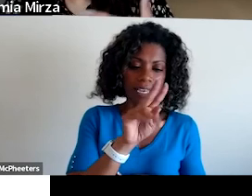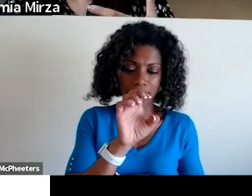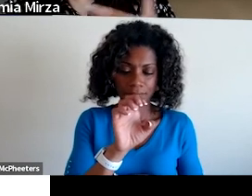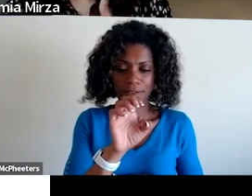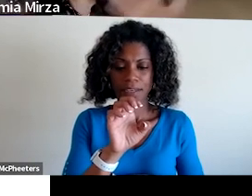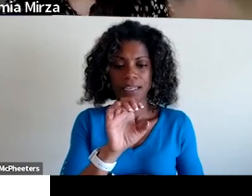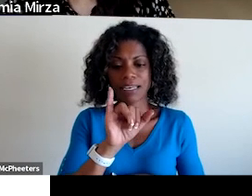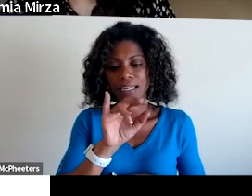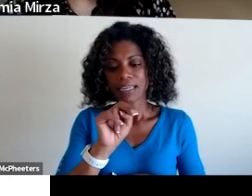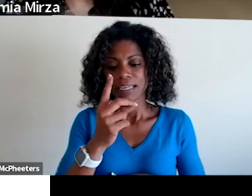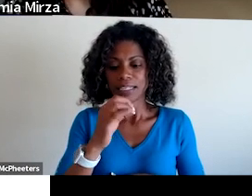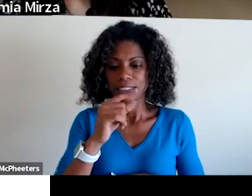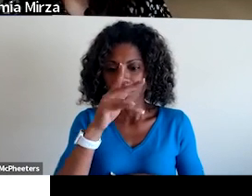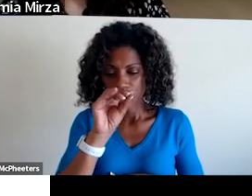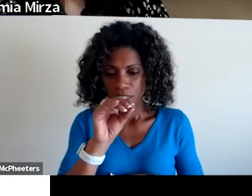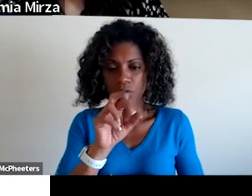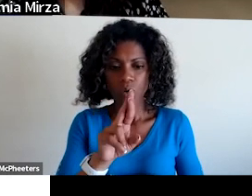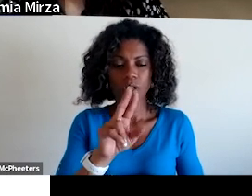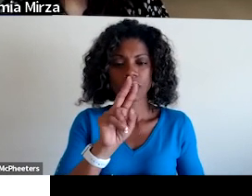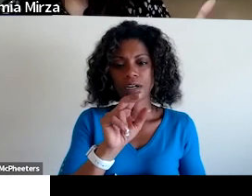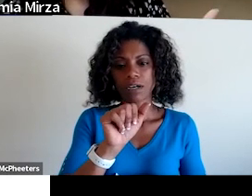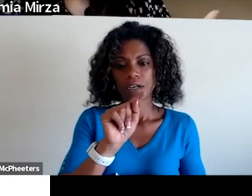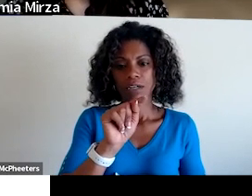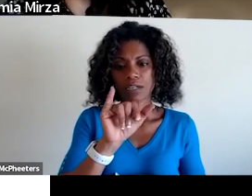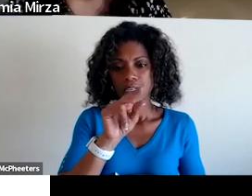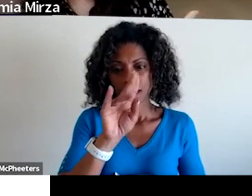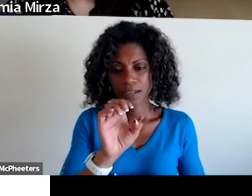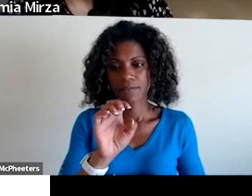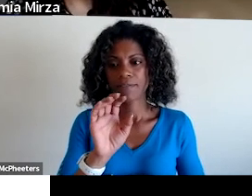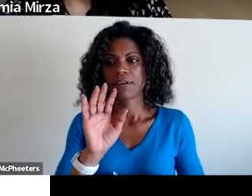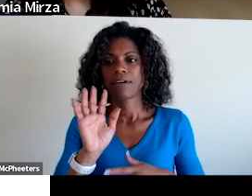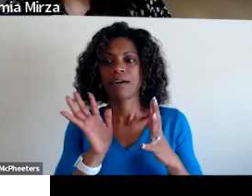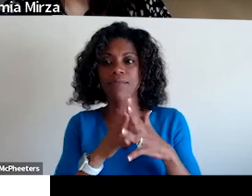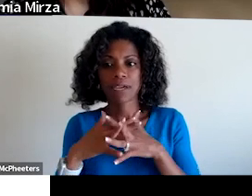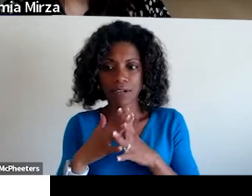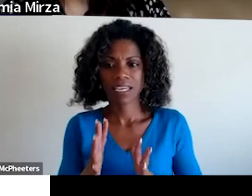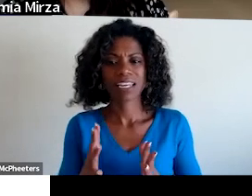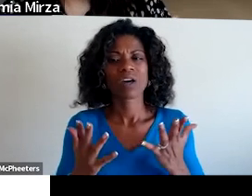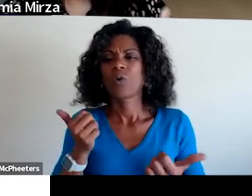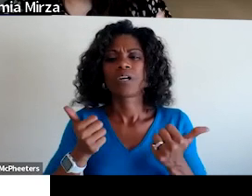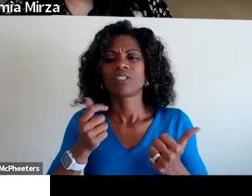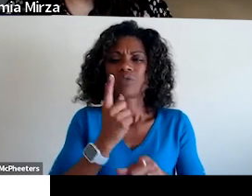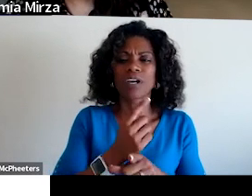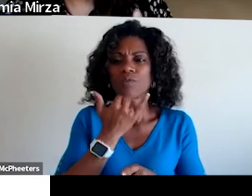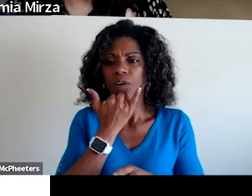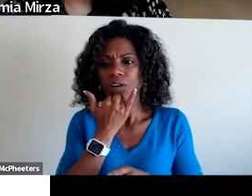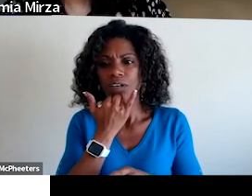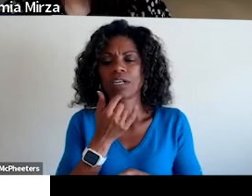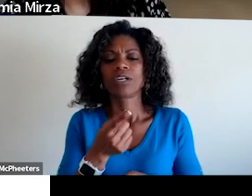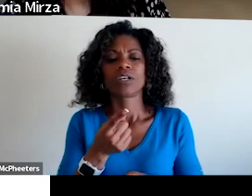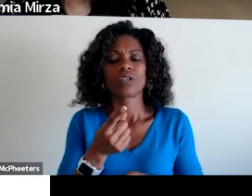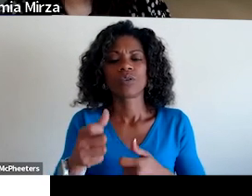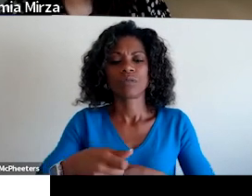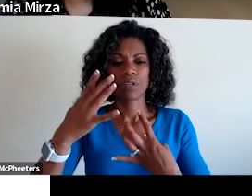American? There are some right and wrong scenarios there, and you can find that insight on the Com Network